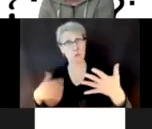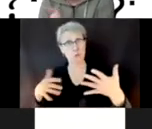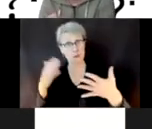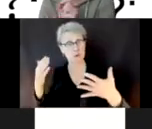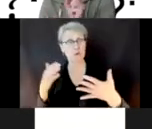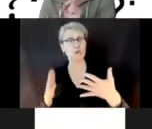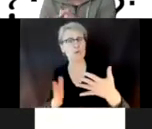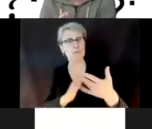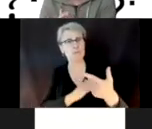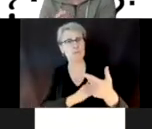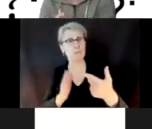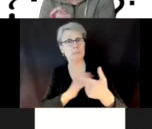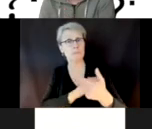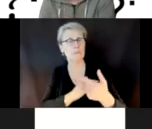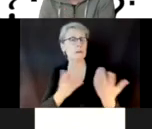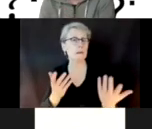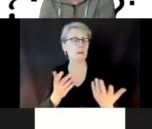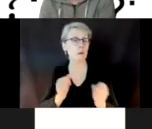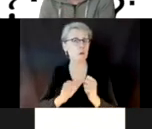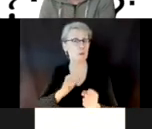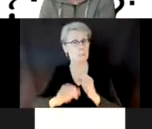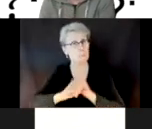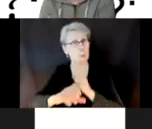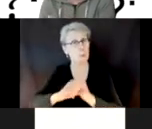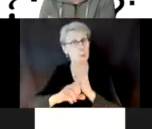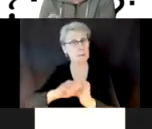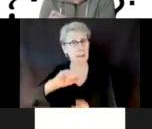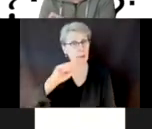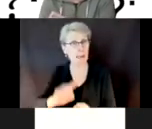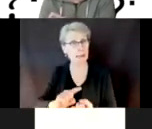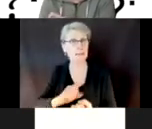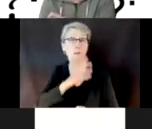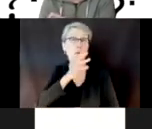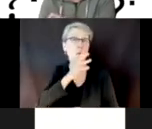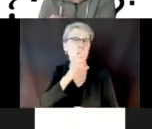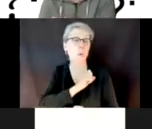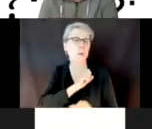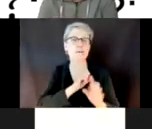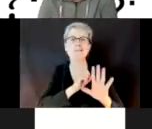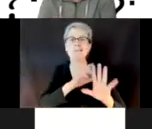less, or phasing out older platforms to make way for new ones?